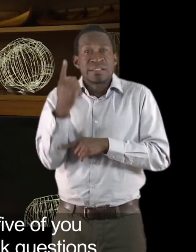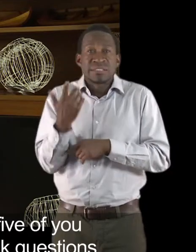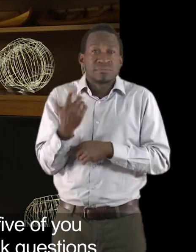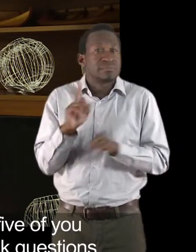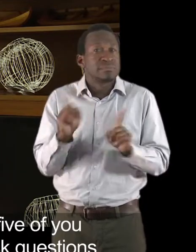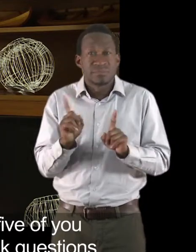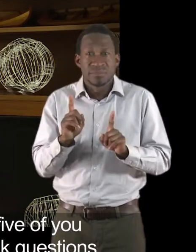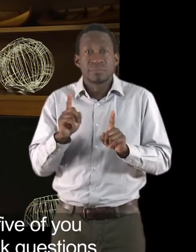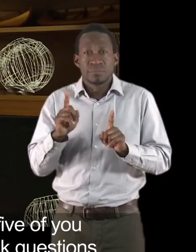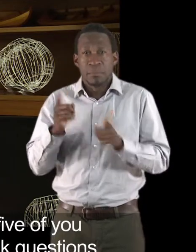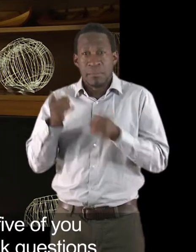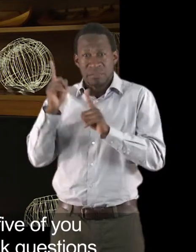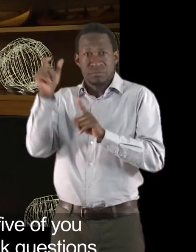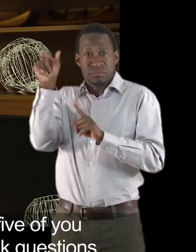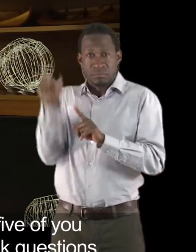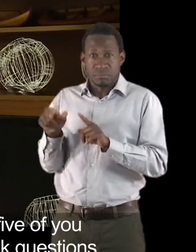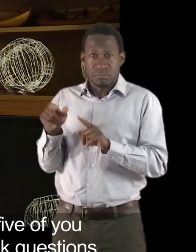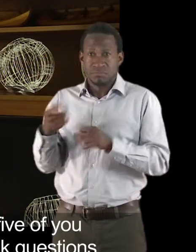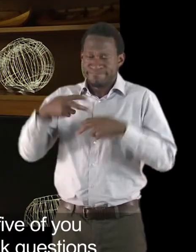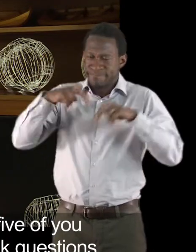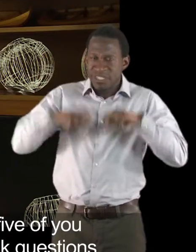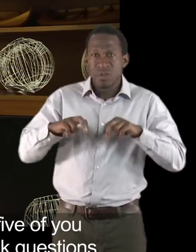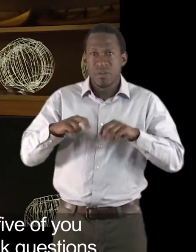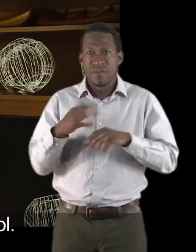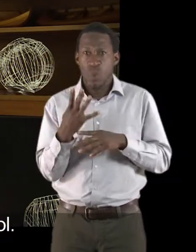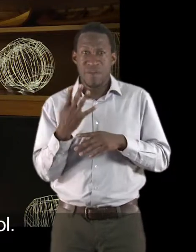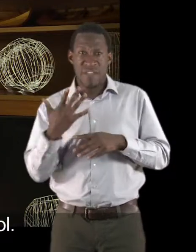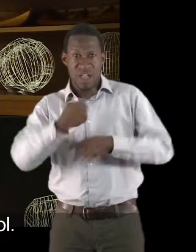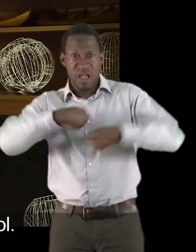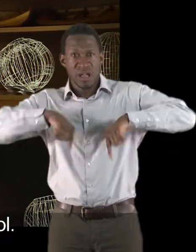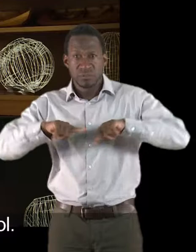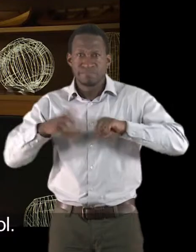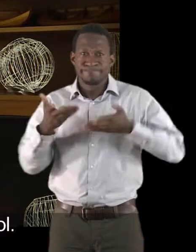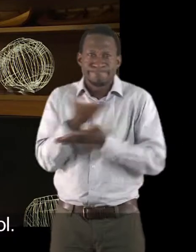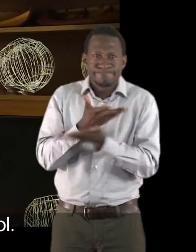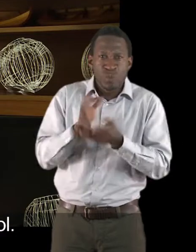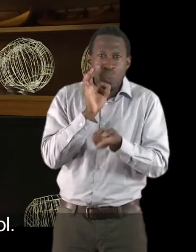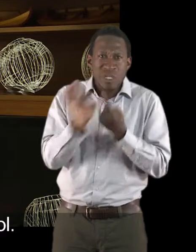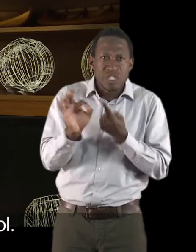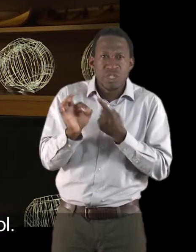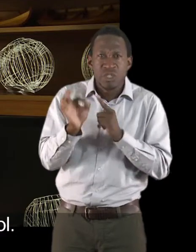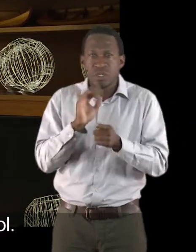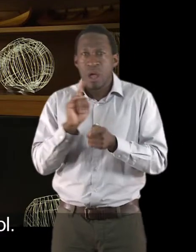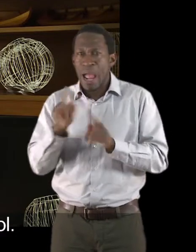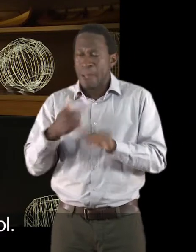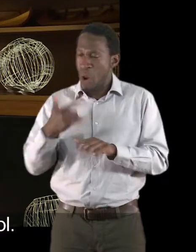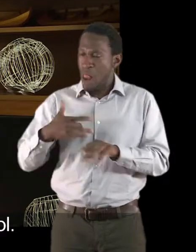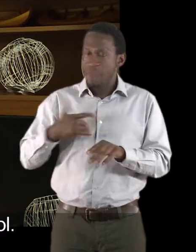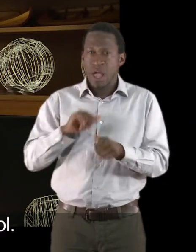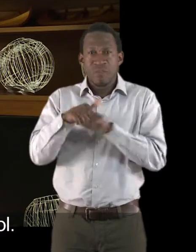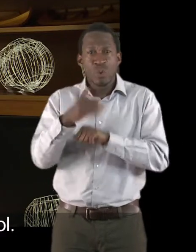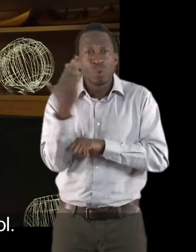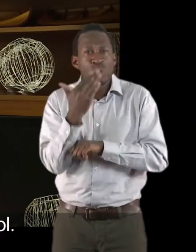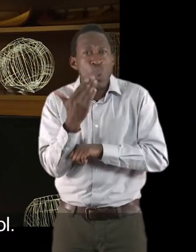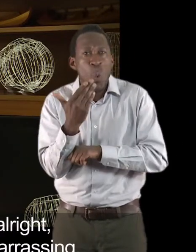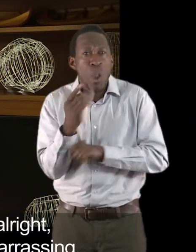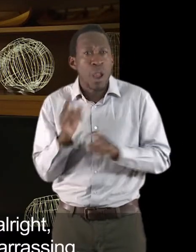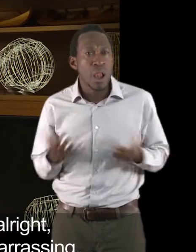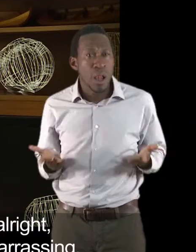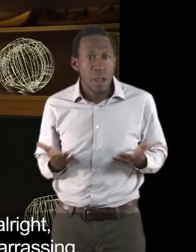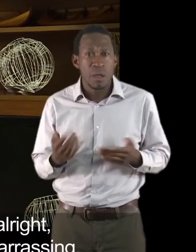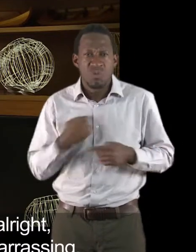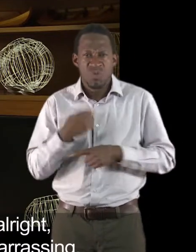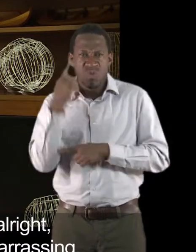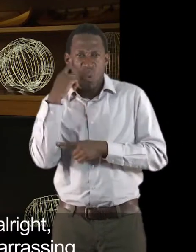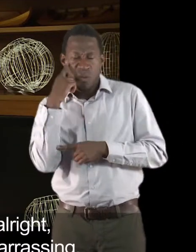you older boys would go in and ask questions about life after school. And